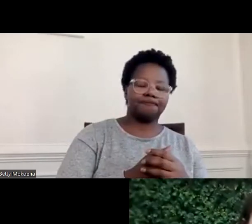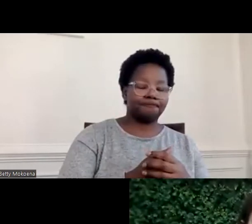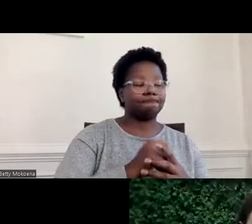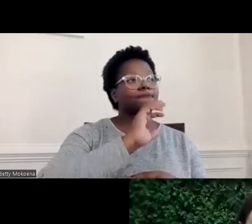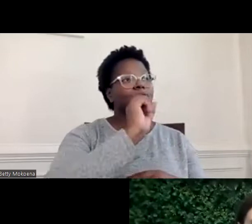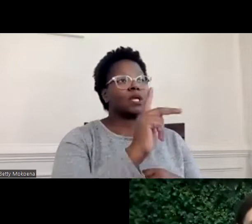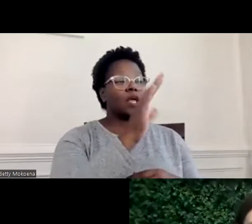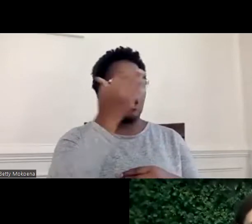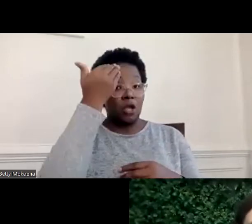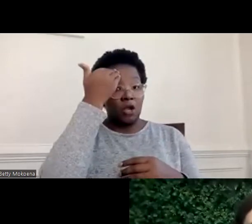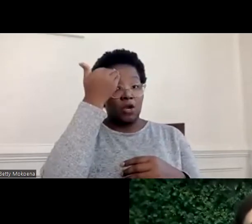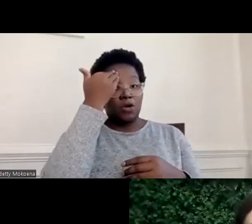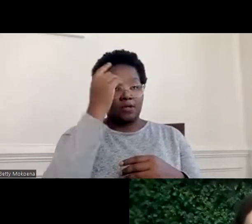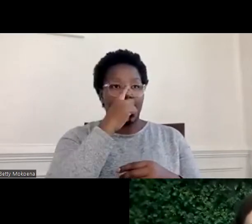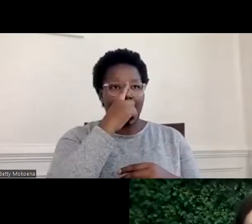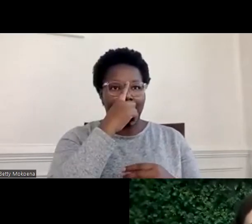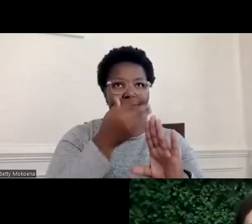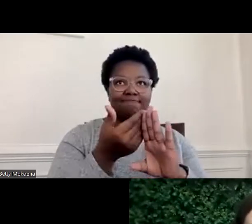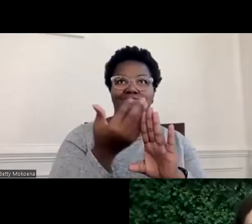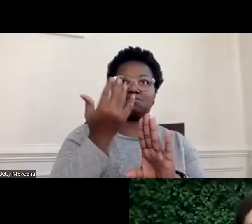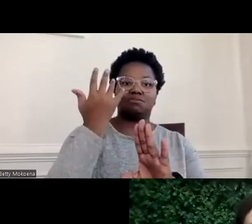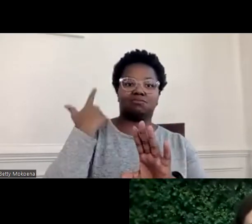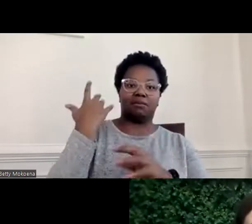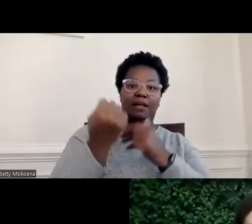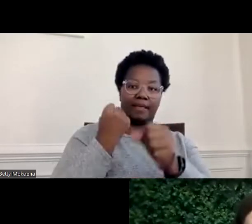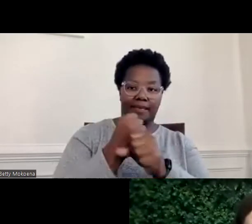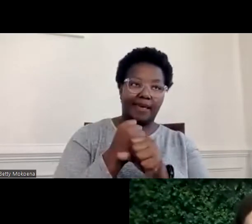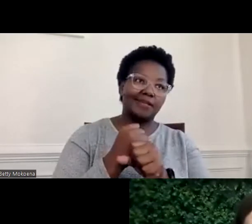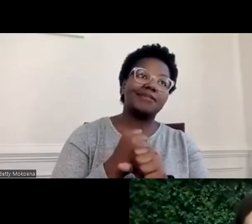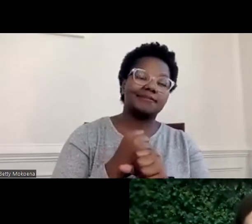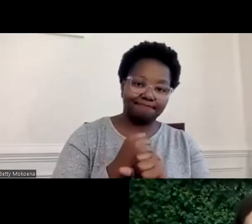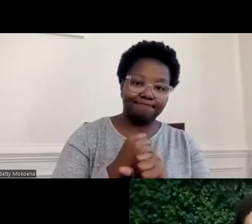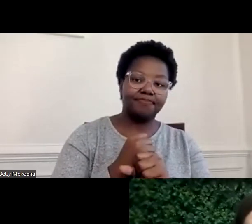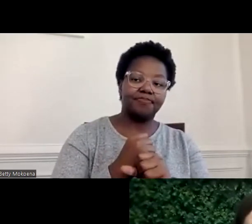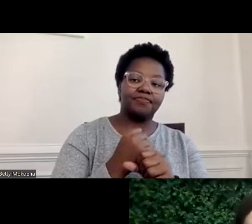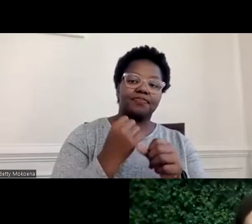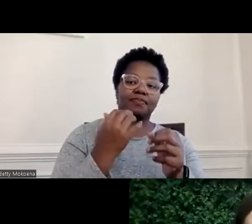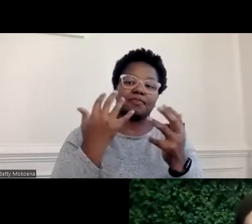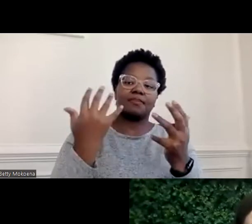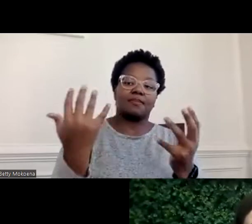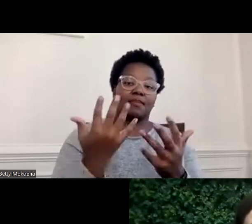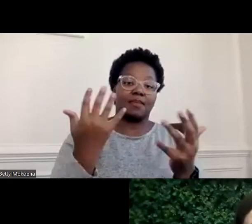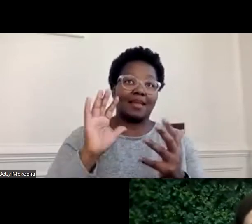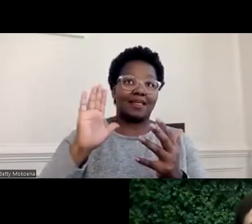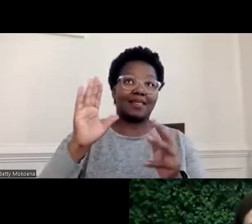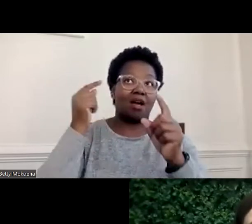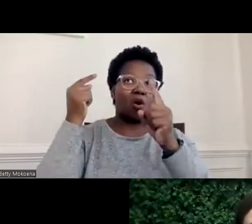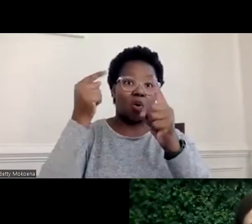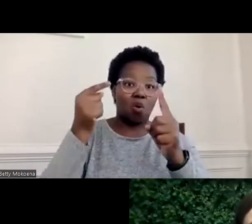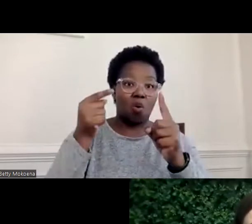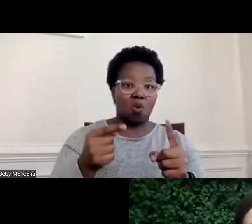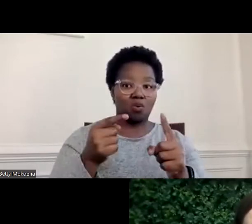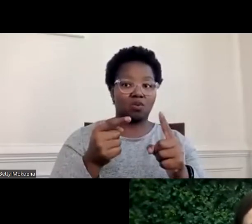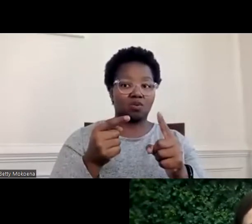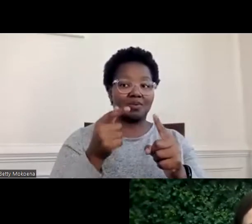know, in the last couple of years, just as long as, you know, their goals fall under